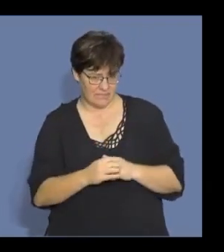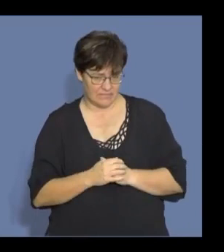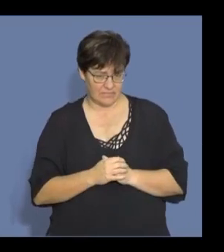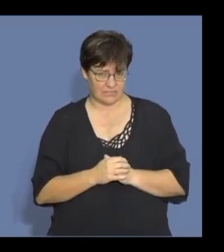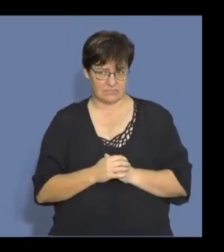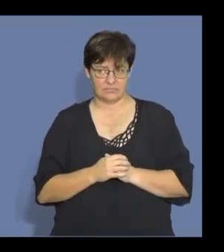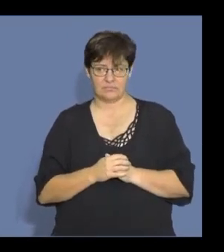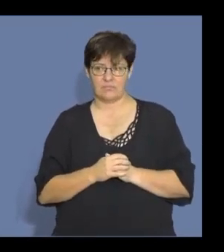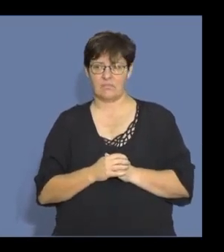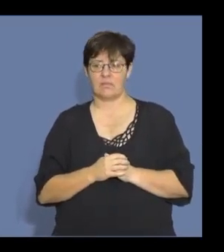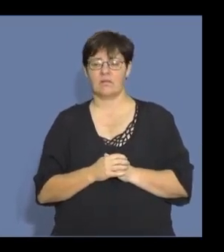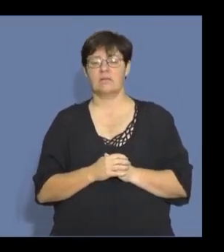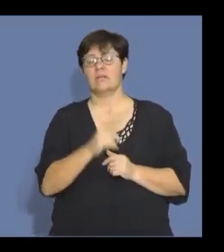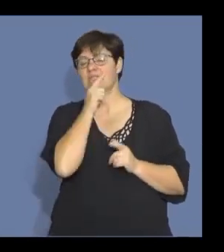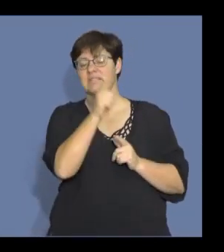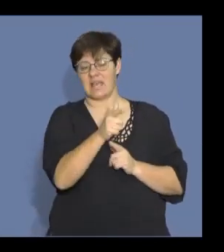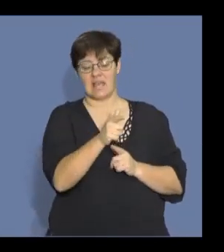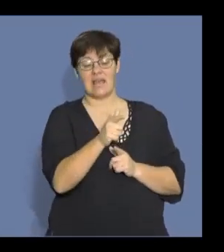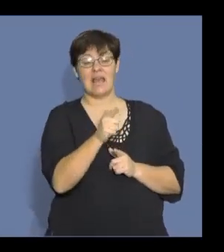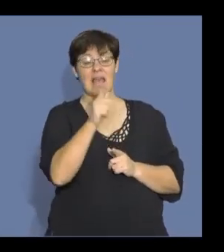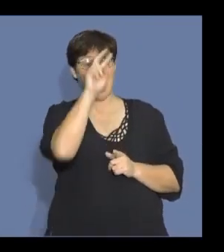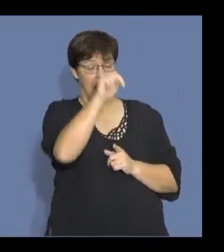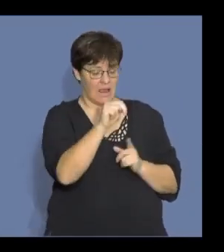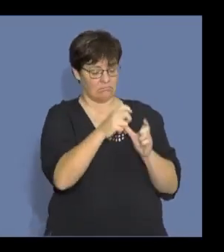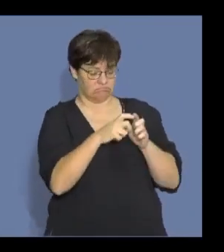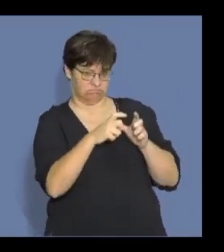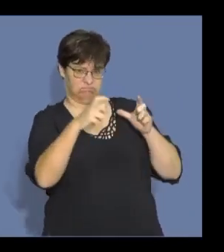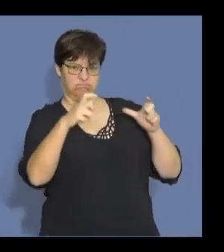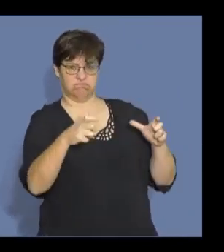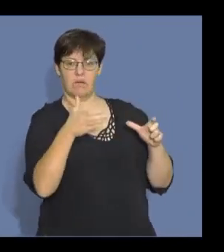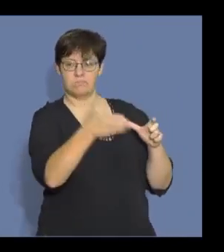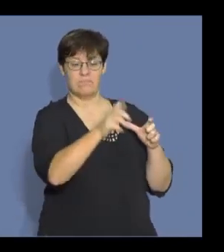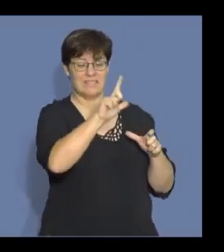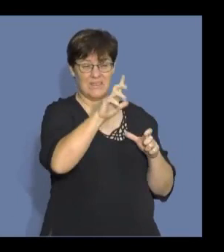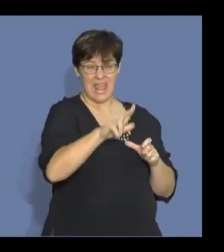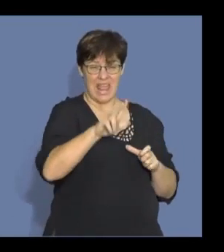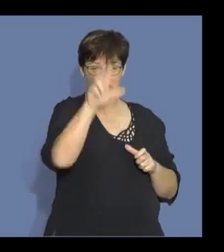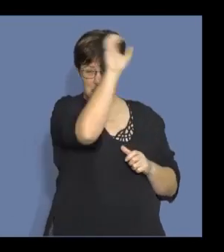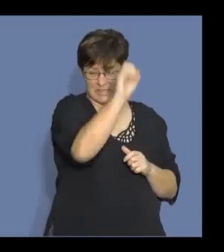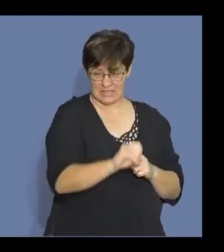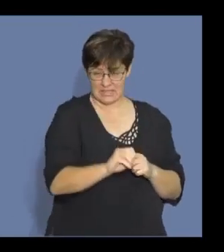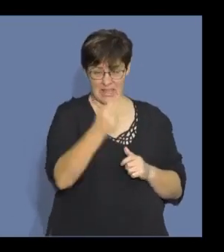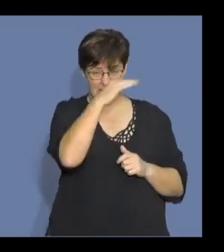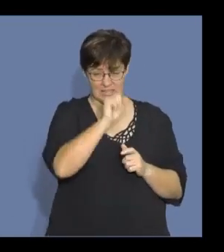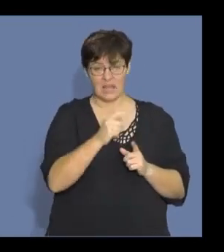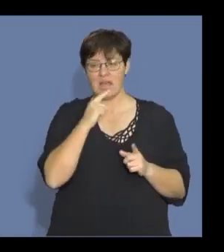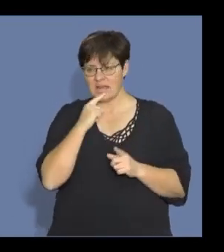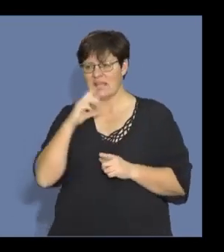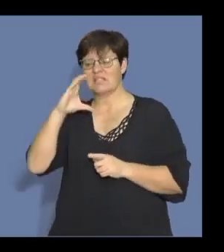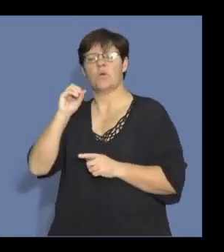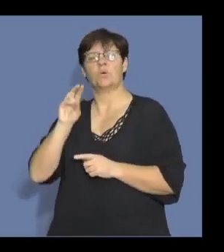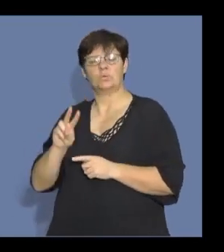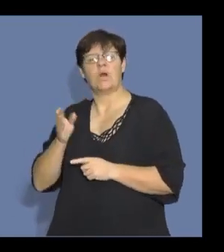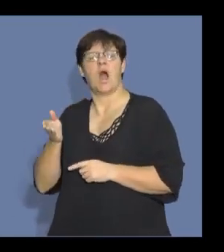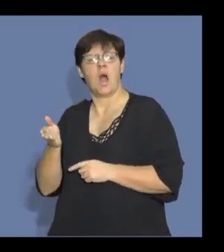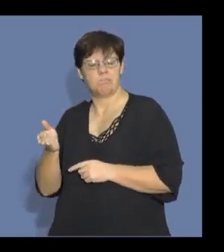As I mentioned, nitrogen is forming a significant proportion that we look at. With carbon dioxide, again, although in a